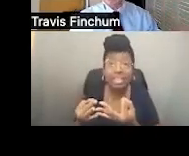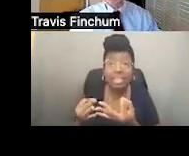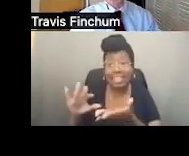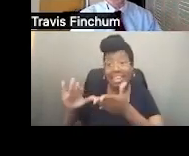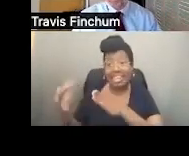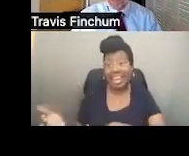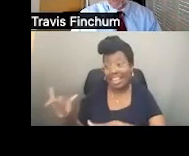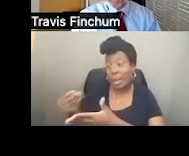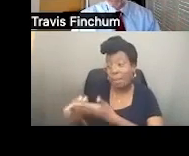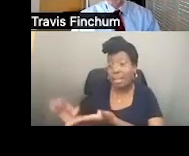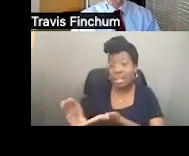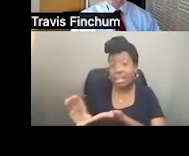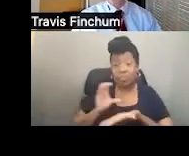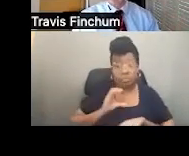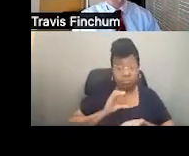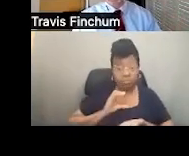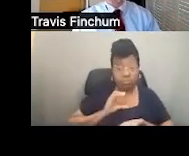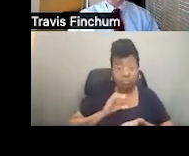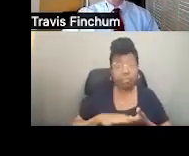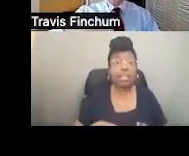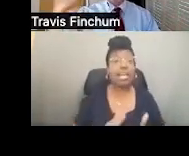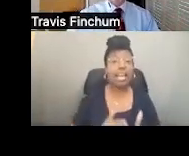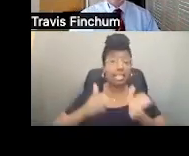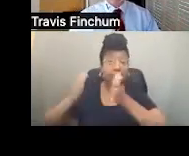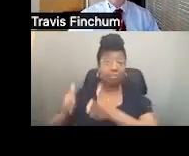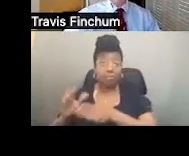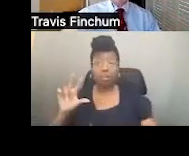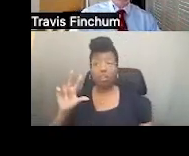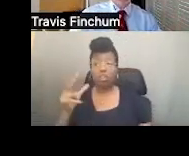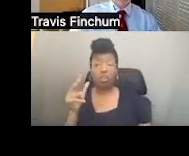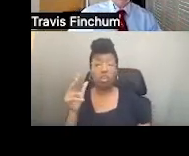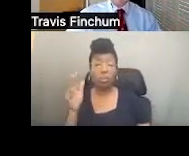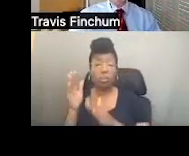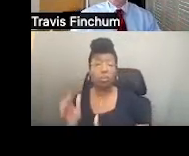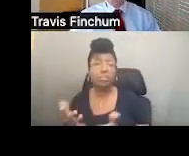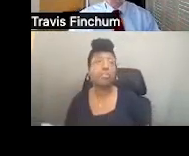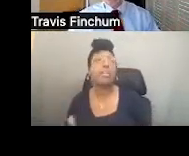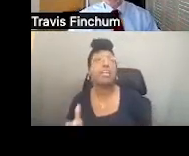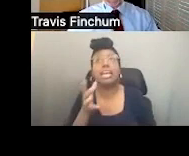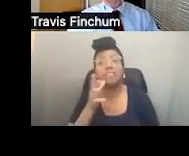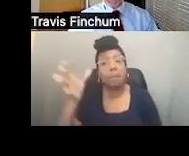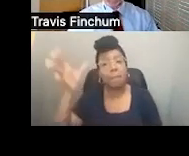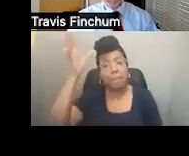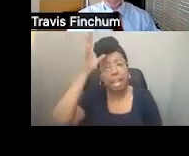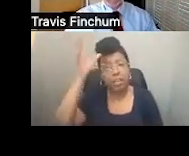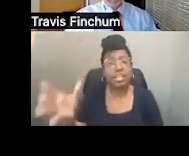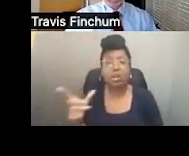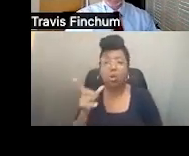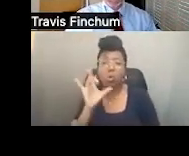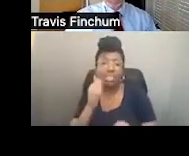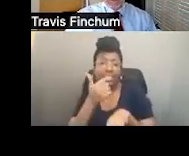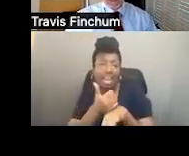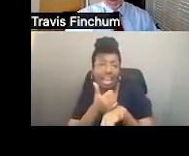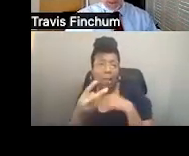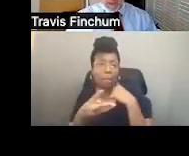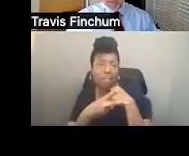now we're dealing with it. And then we have the third party trust. That's when it's the parent or someone else setting up the trust. So each